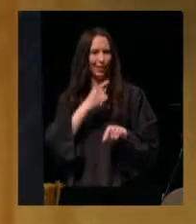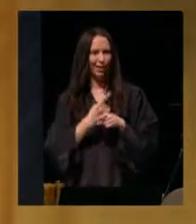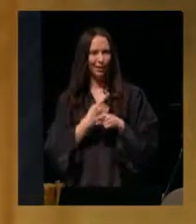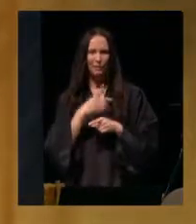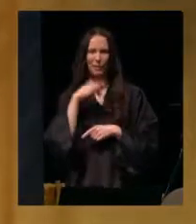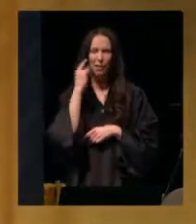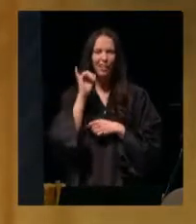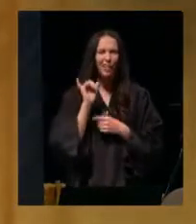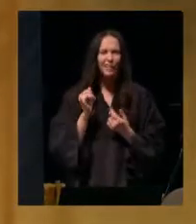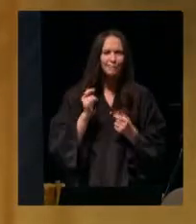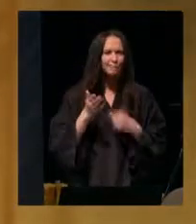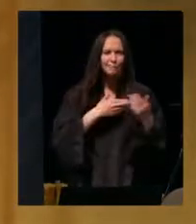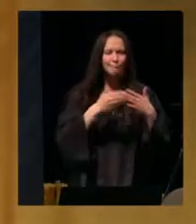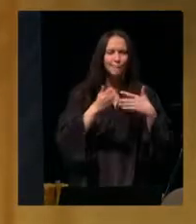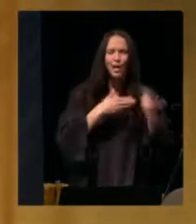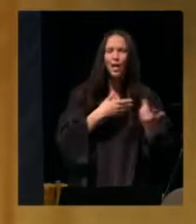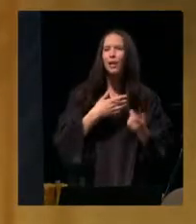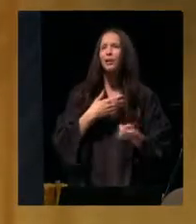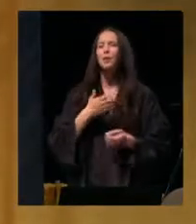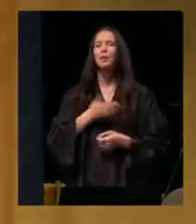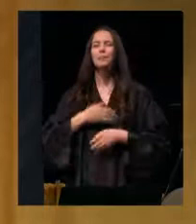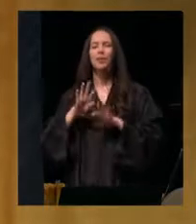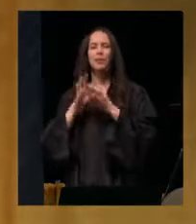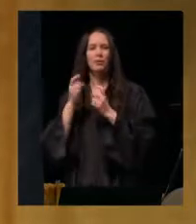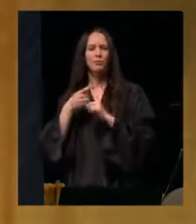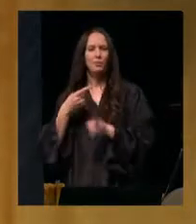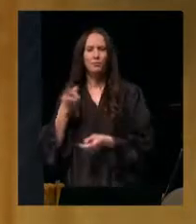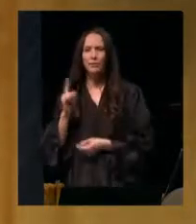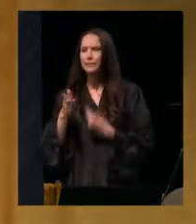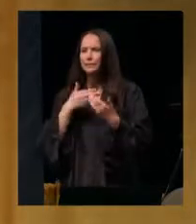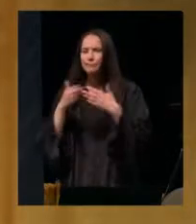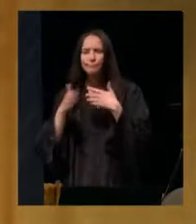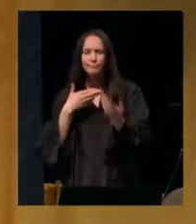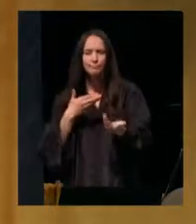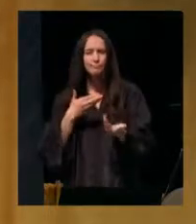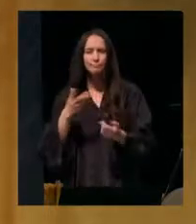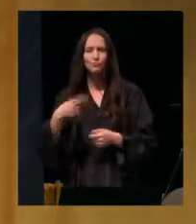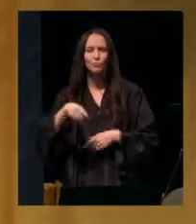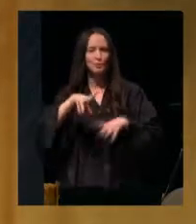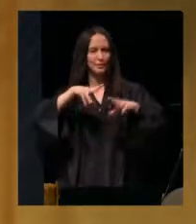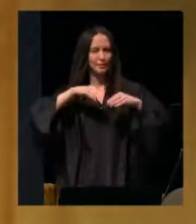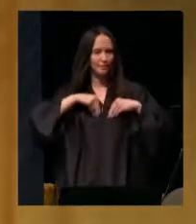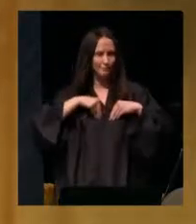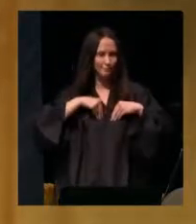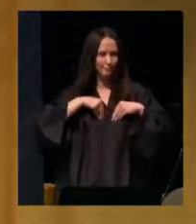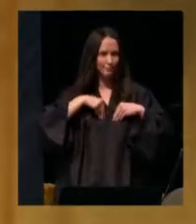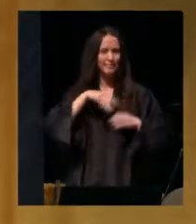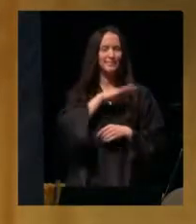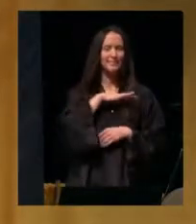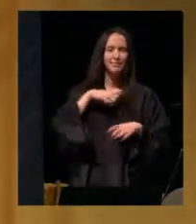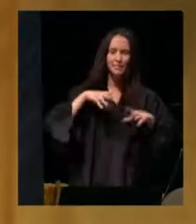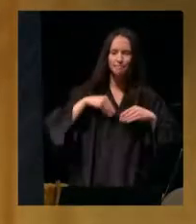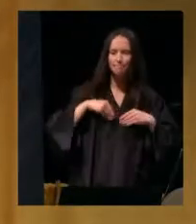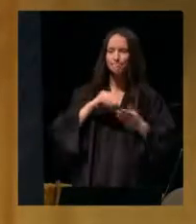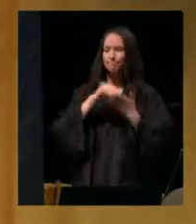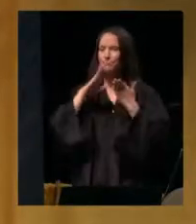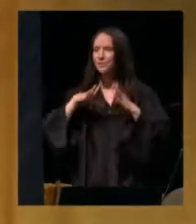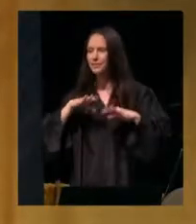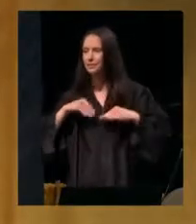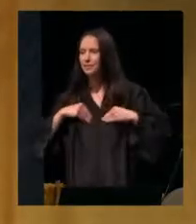my family is from. I am accepted for who I am by students and the faculty. We all have our own